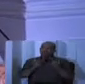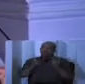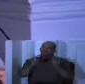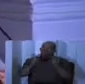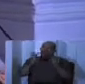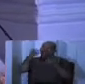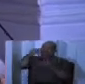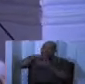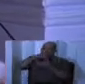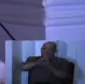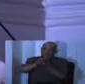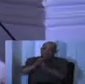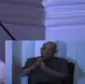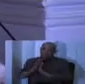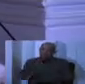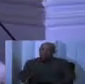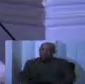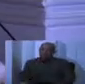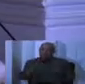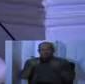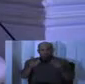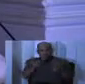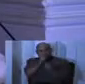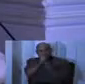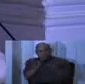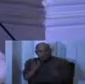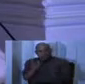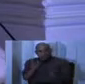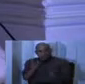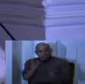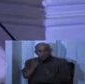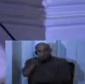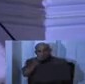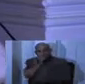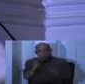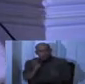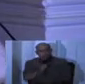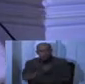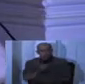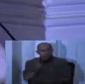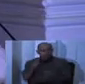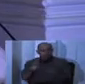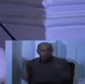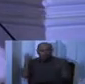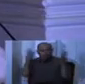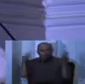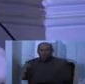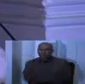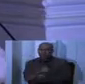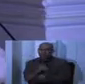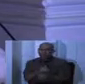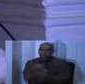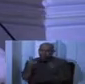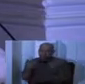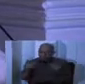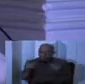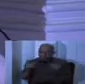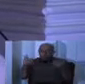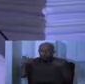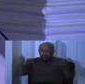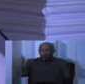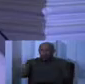in peace. Thank you. May God bless us as we celebrate this night, and may we go in